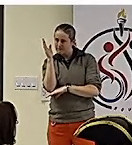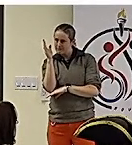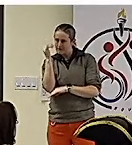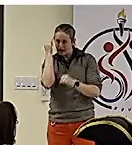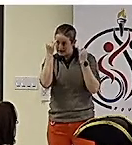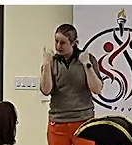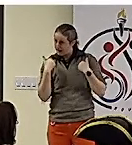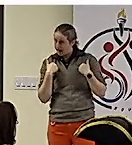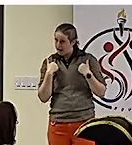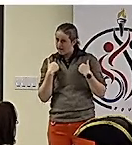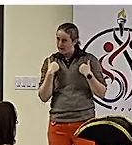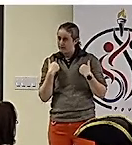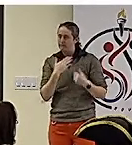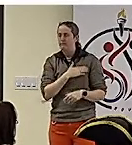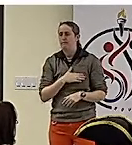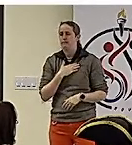to